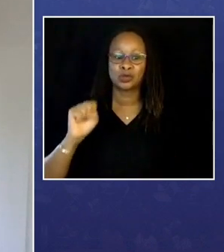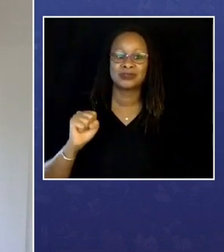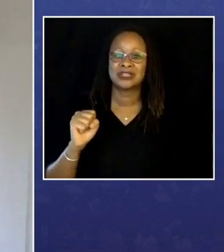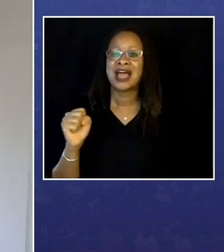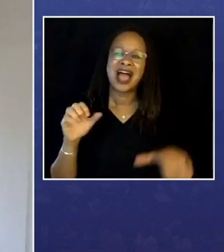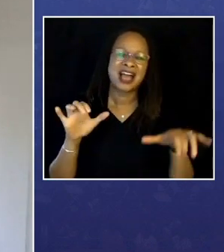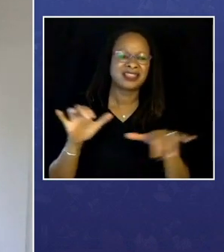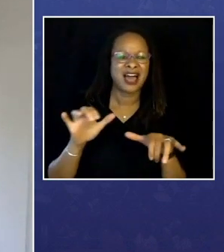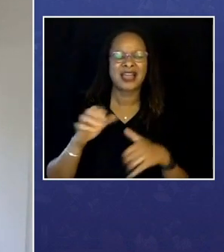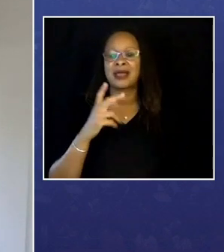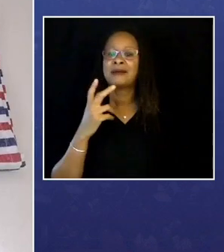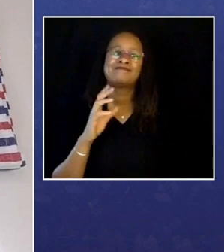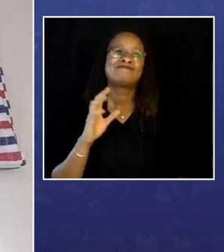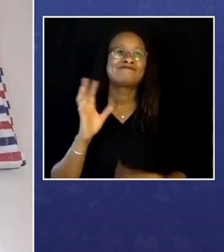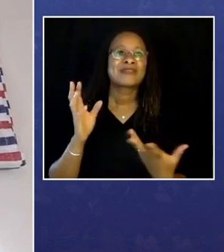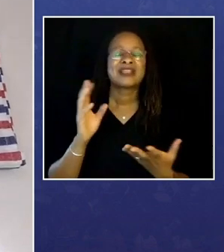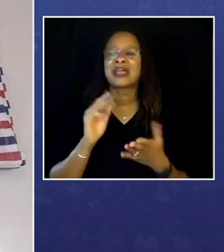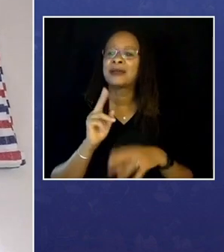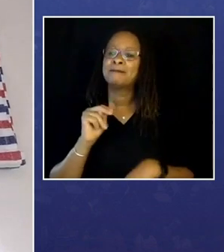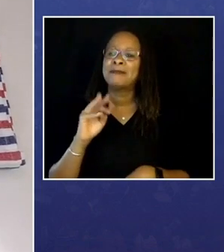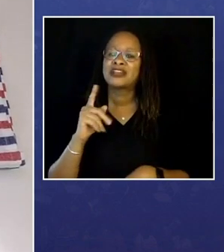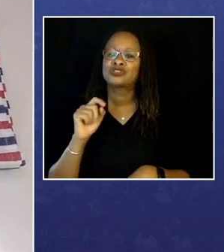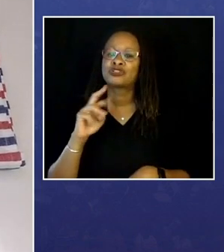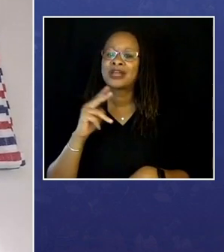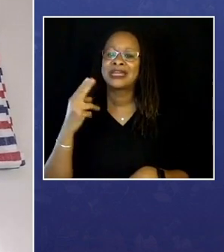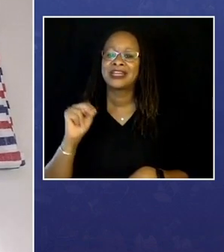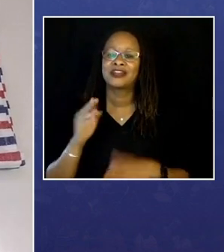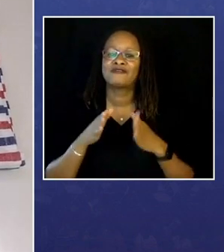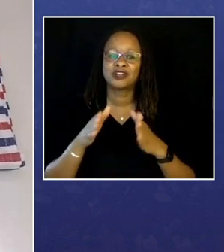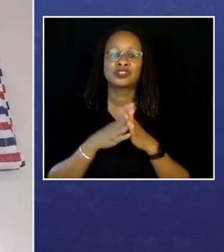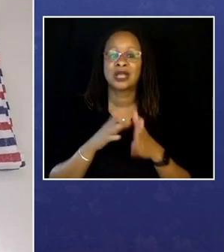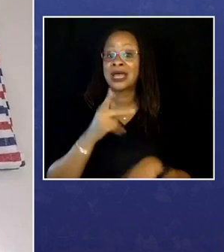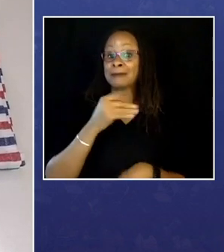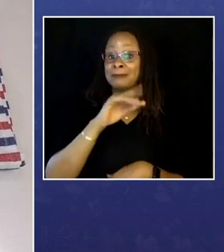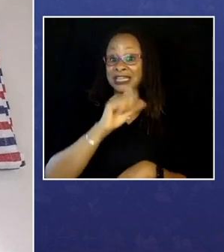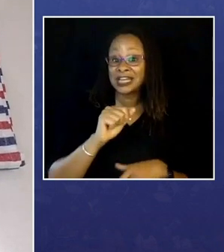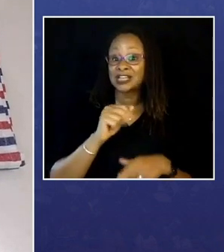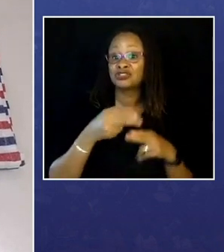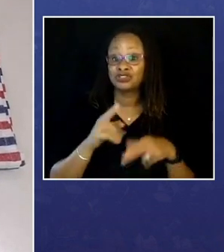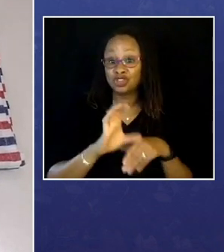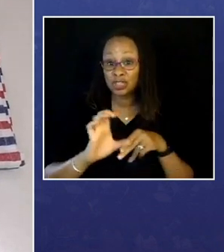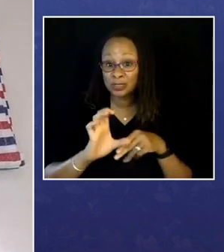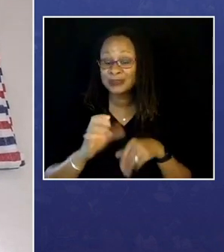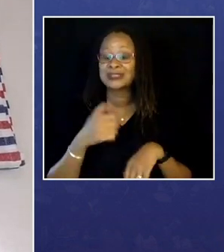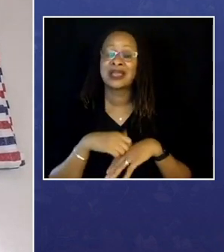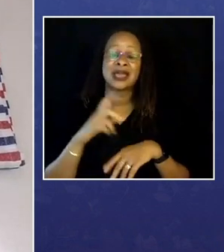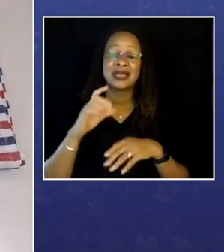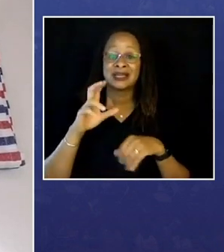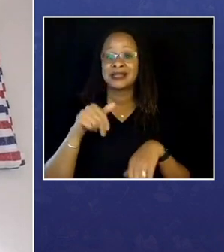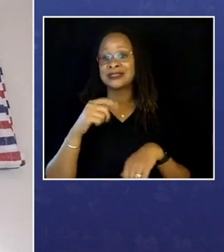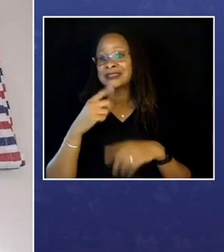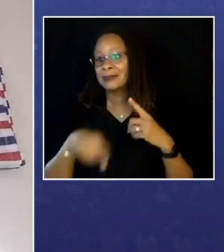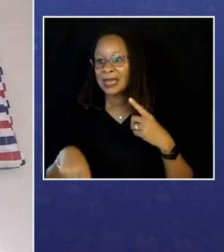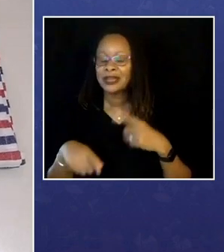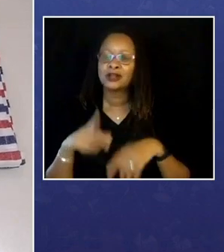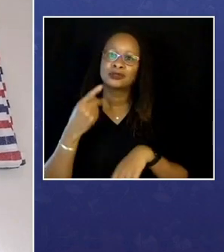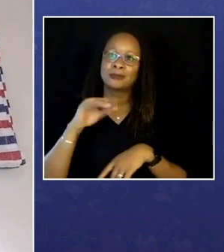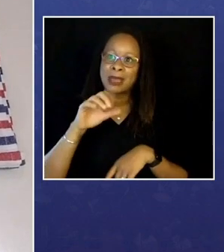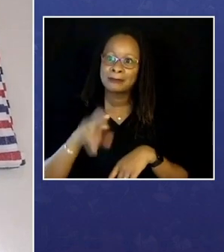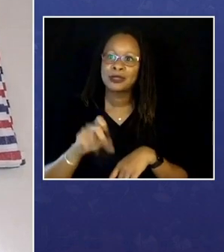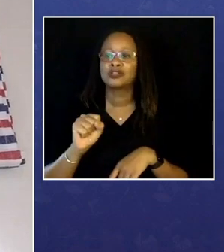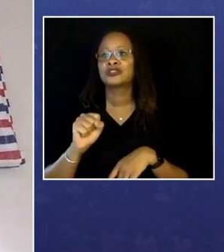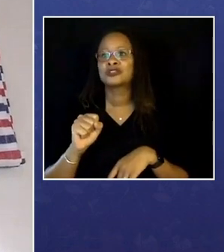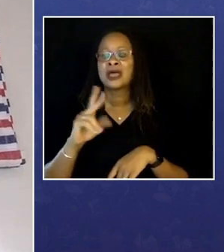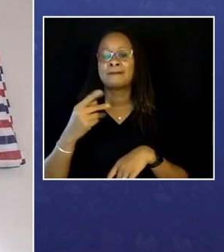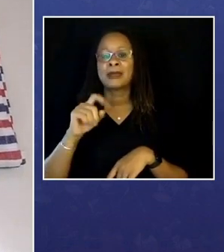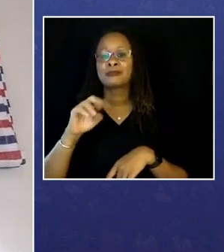like to do a Mediterranean version with pita chips, feta cheese. It's got tomatoes and peppers and pepperoncinis and